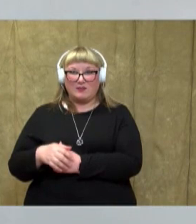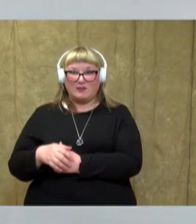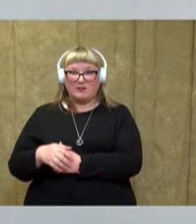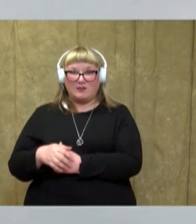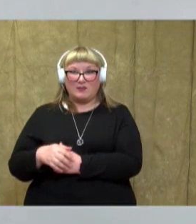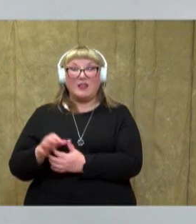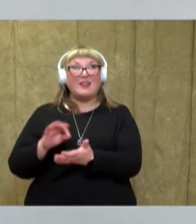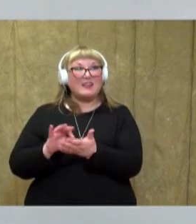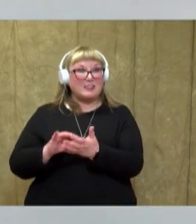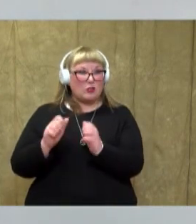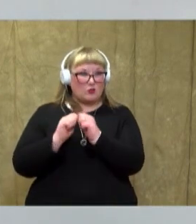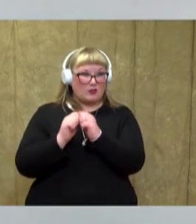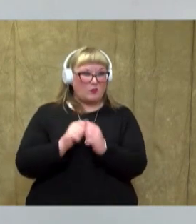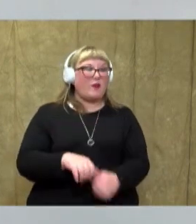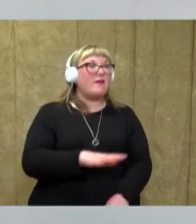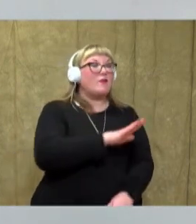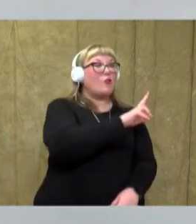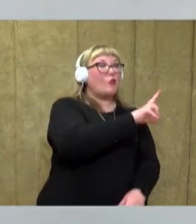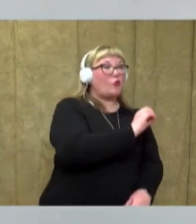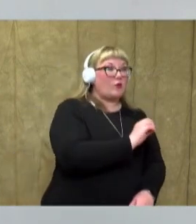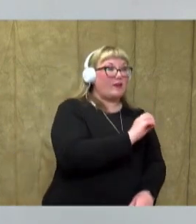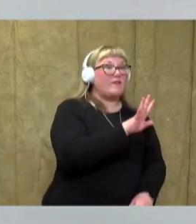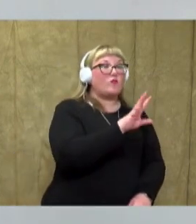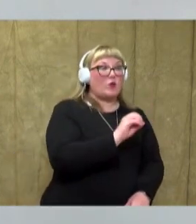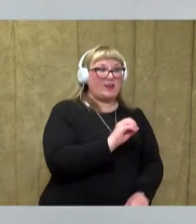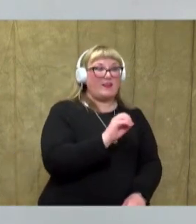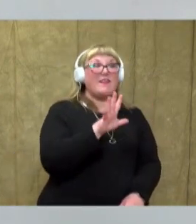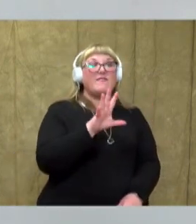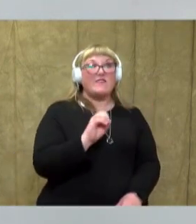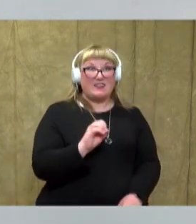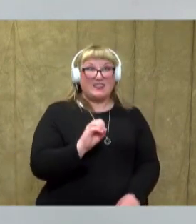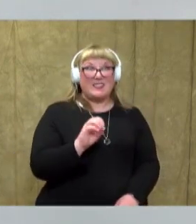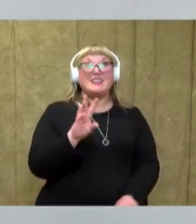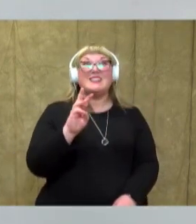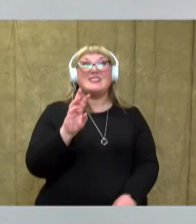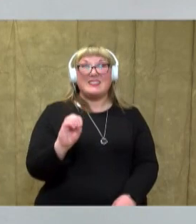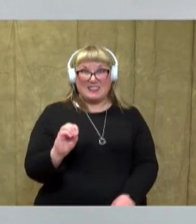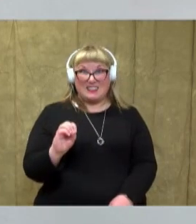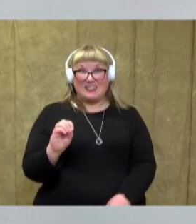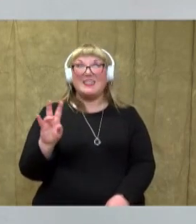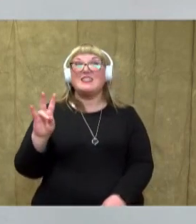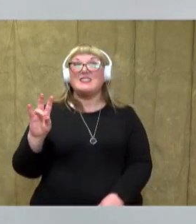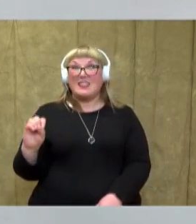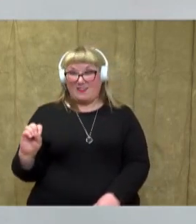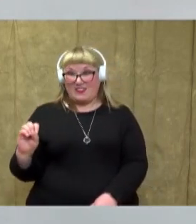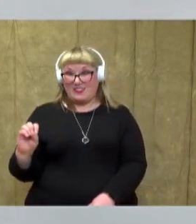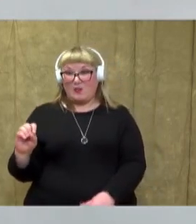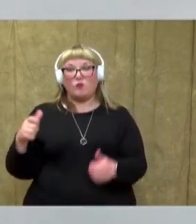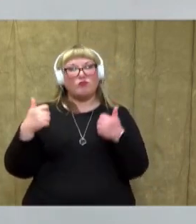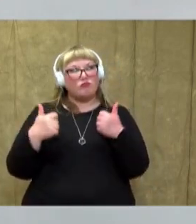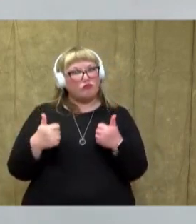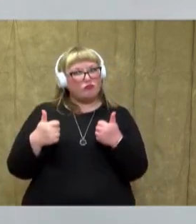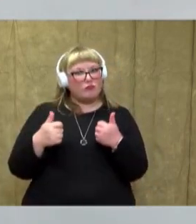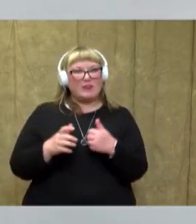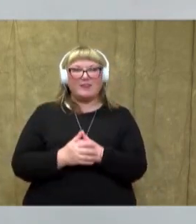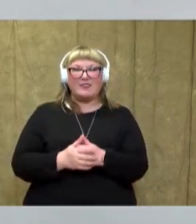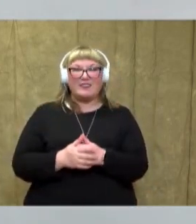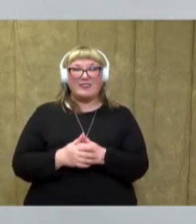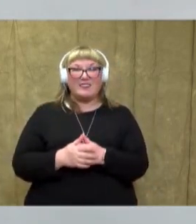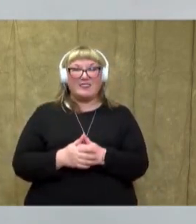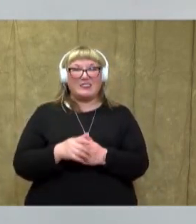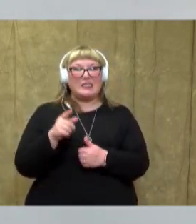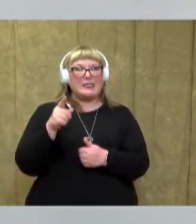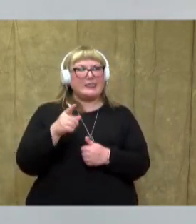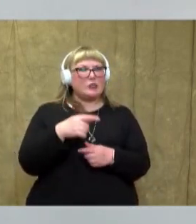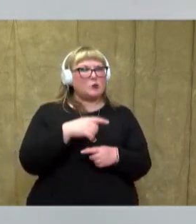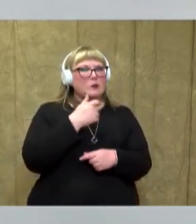Let's count that one all together. 30, 40, 50, 60, 70. Now this is where